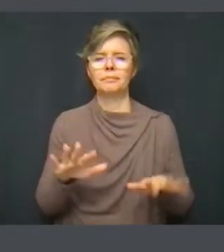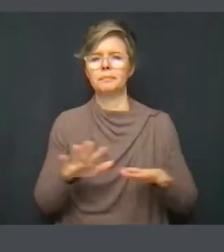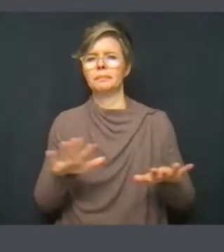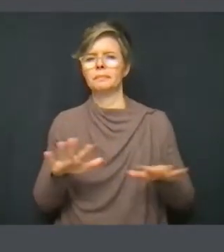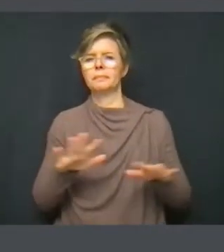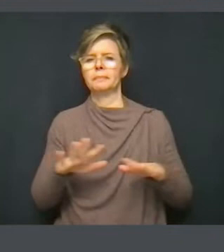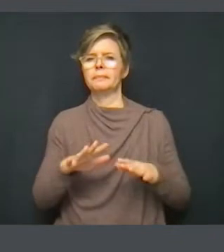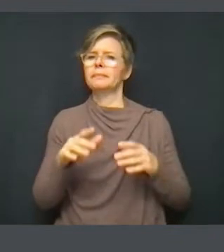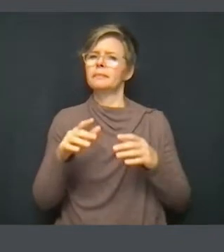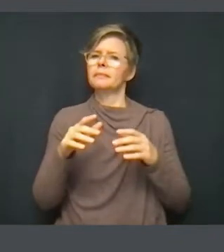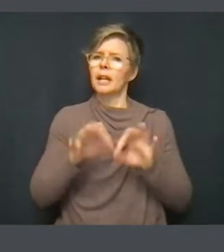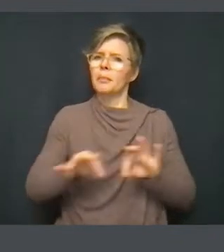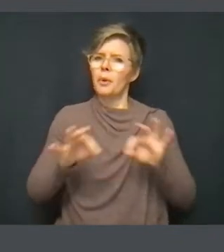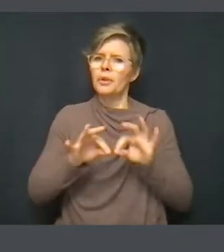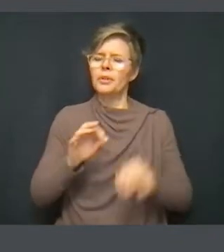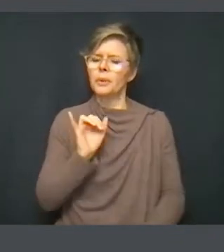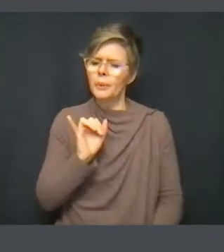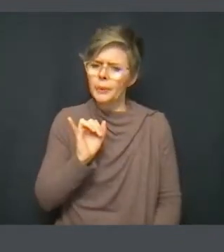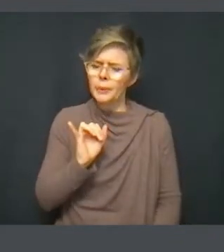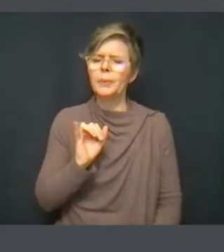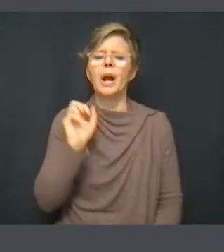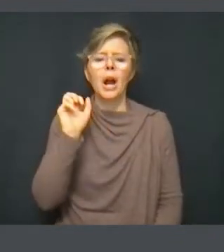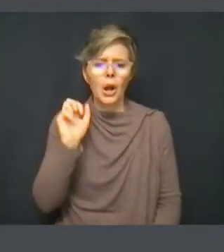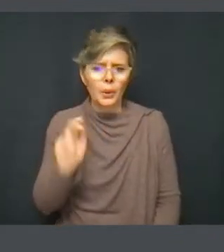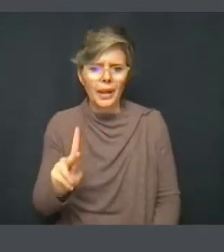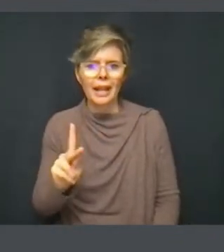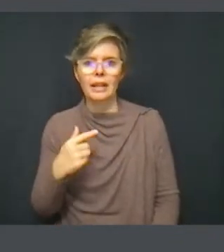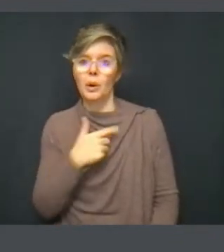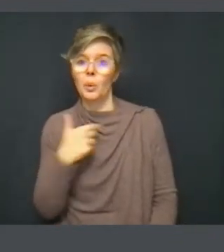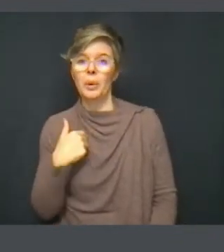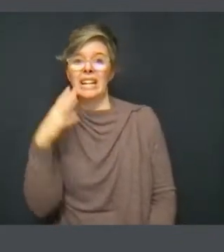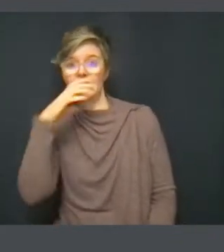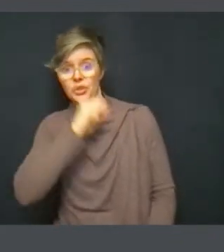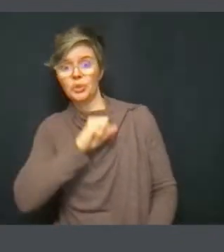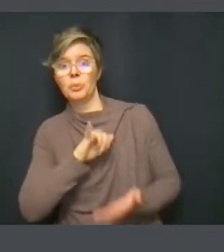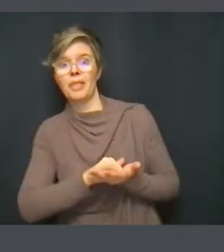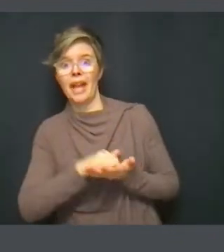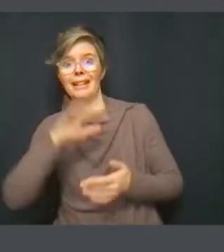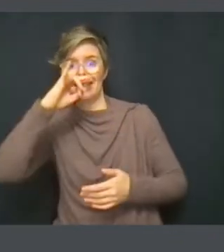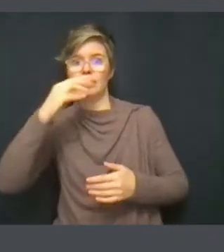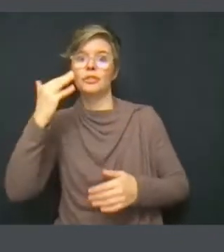keep in mind, hey, like, this is what we're kind of assuming, right?